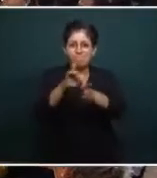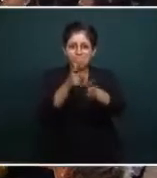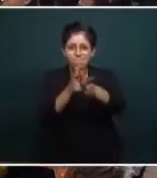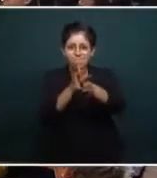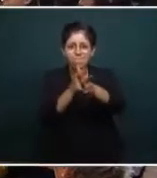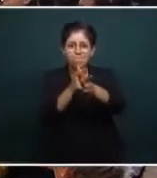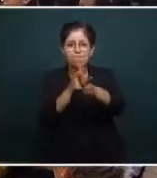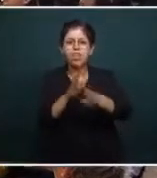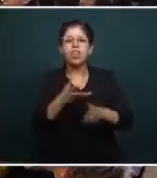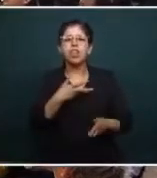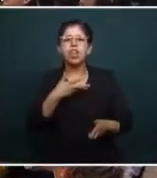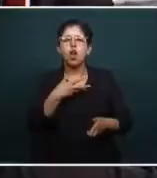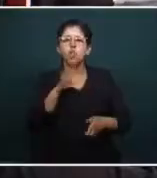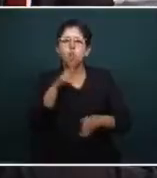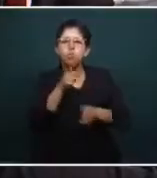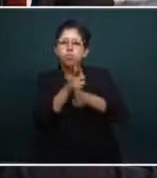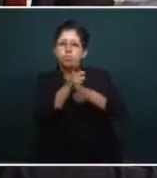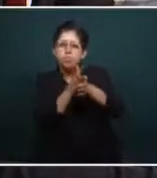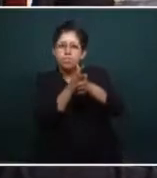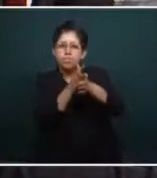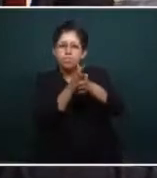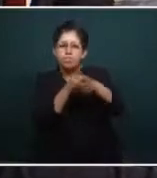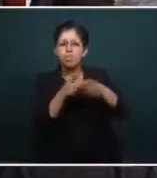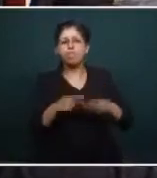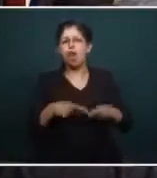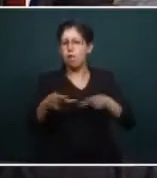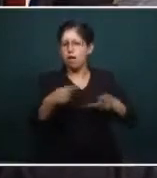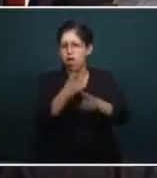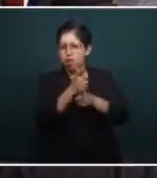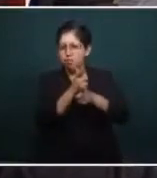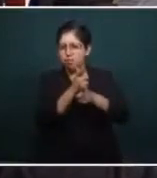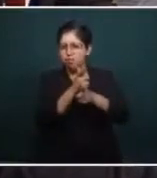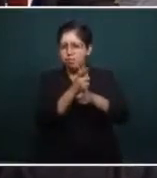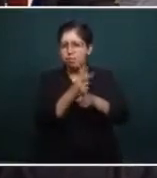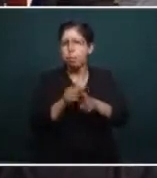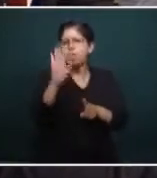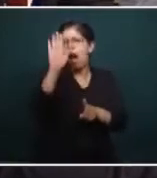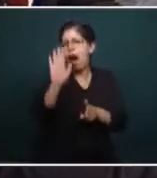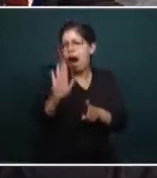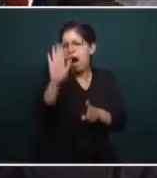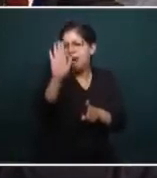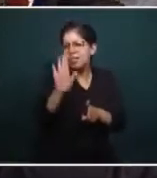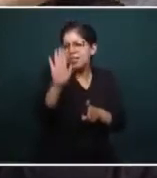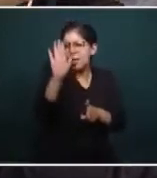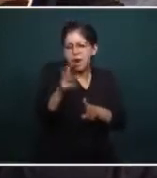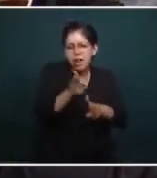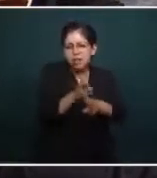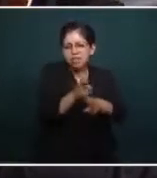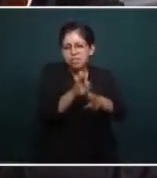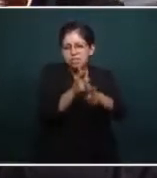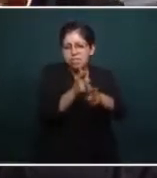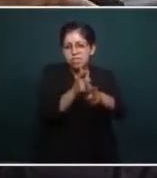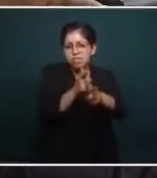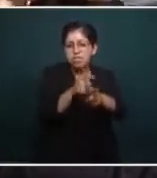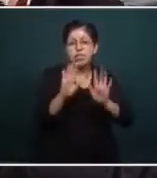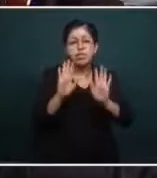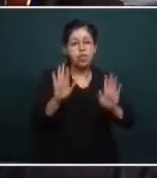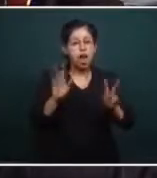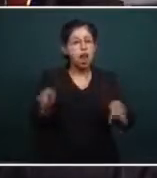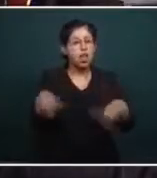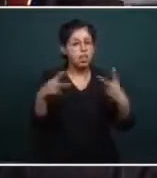these ammunition that are like practice. But they're not real arms, but they're replicas that are